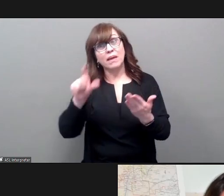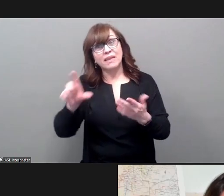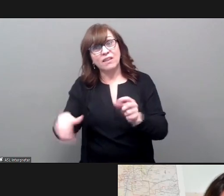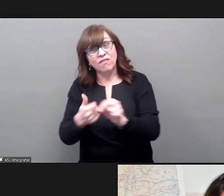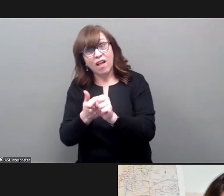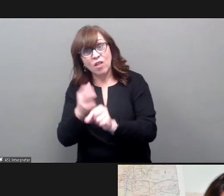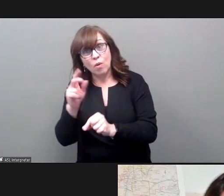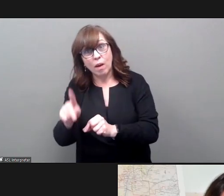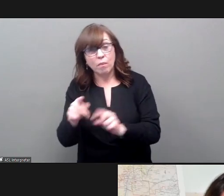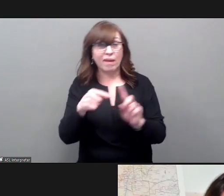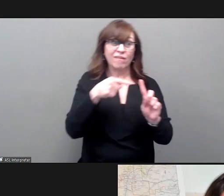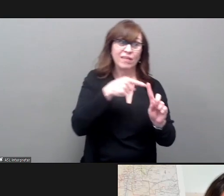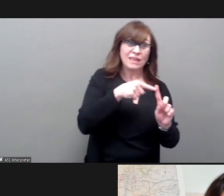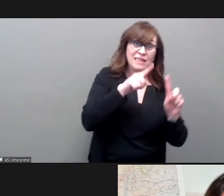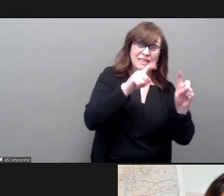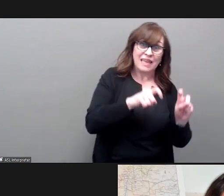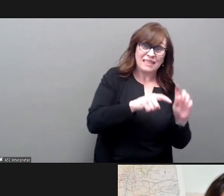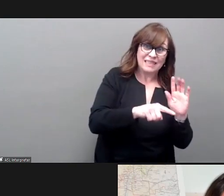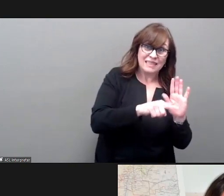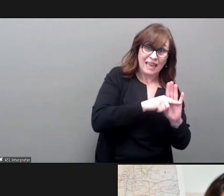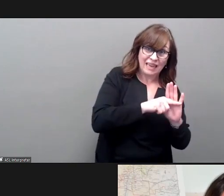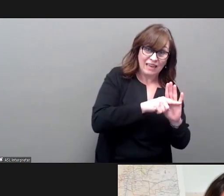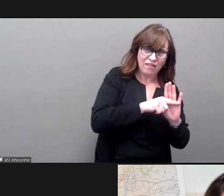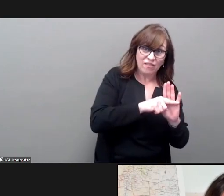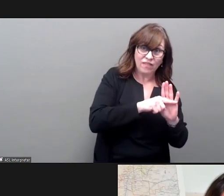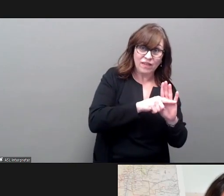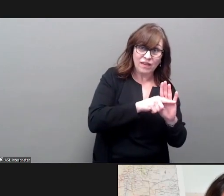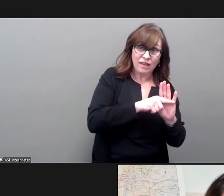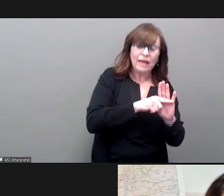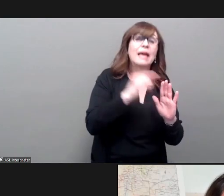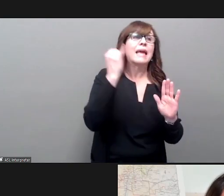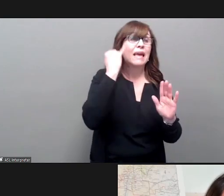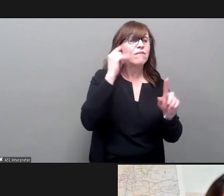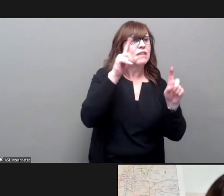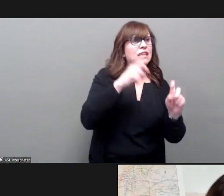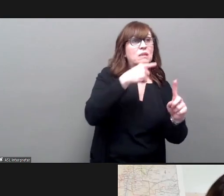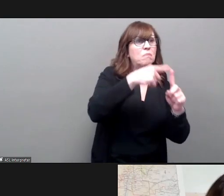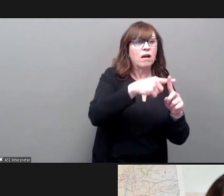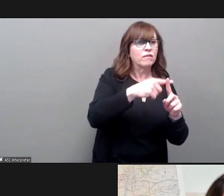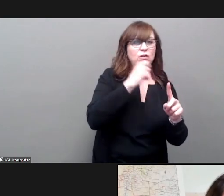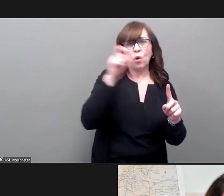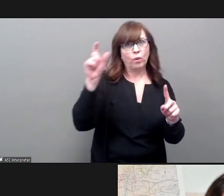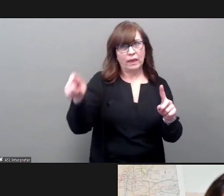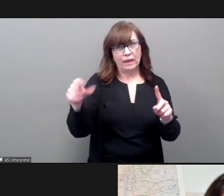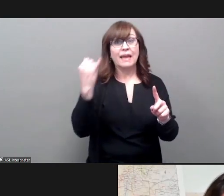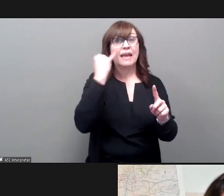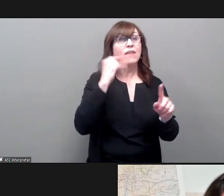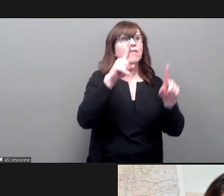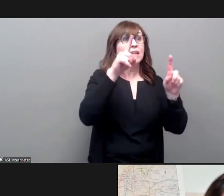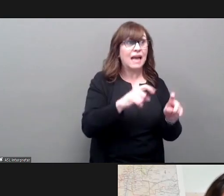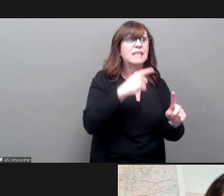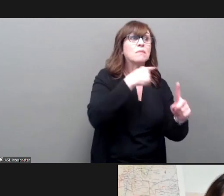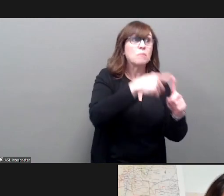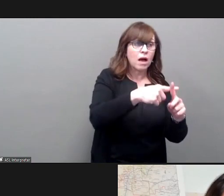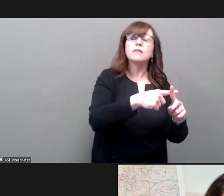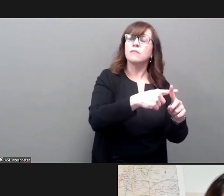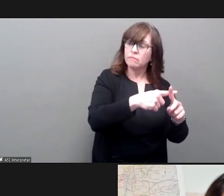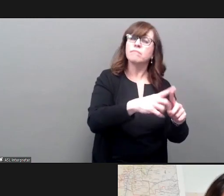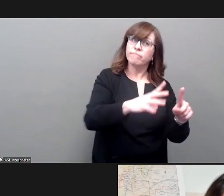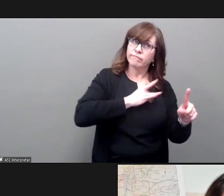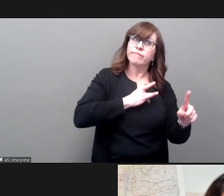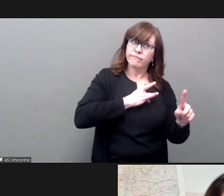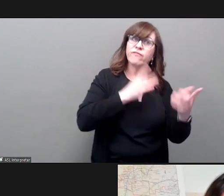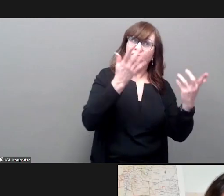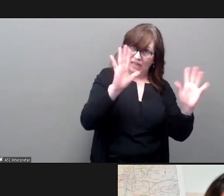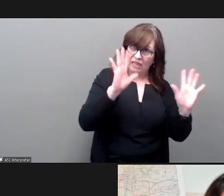is negative, it's never indicated if the test is positive. If one of these tests is positive, you have COVID, proceed accordingly. You